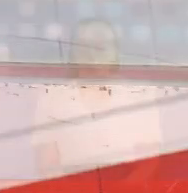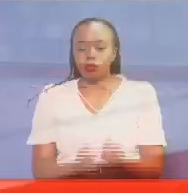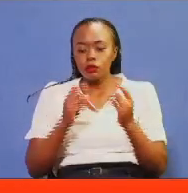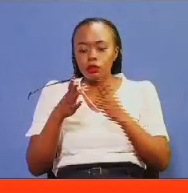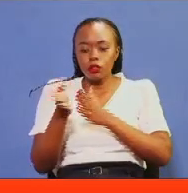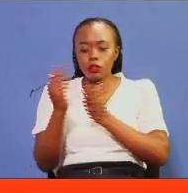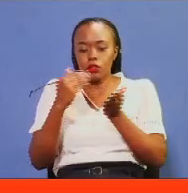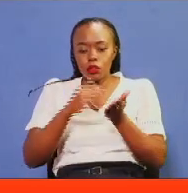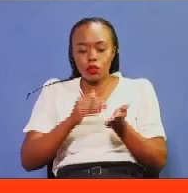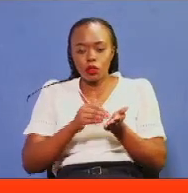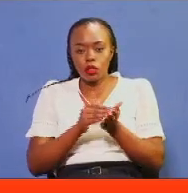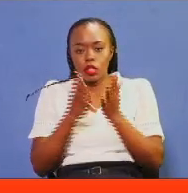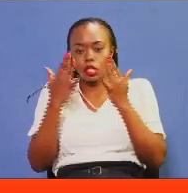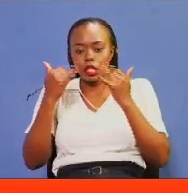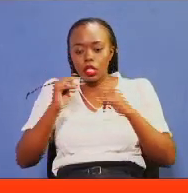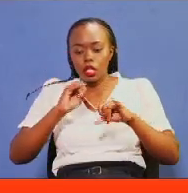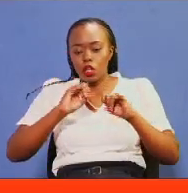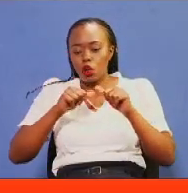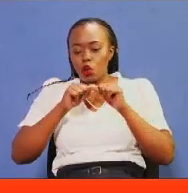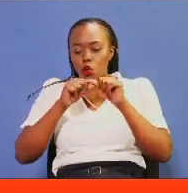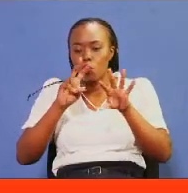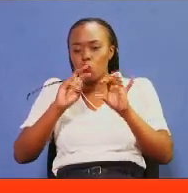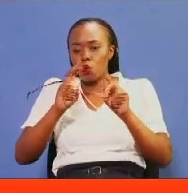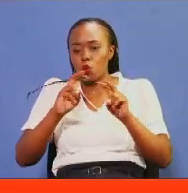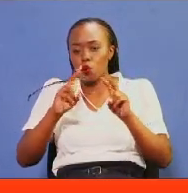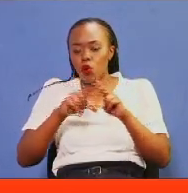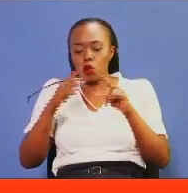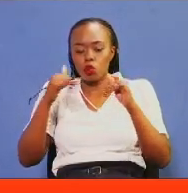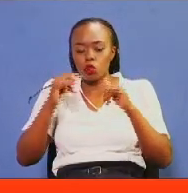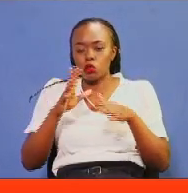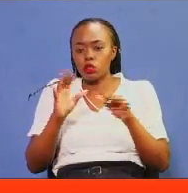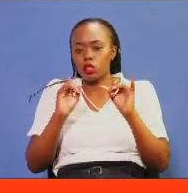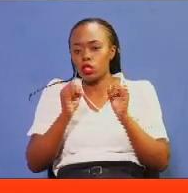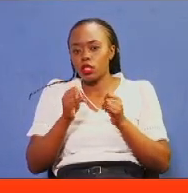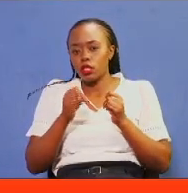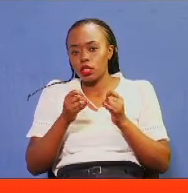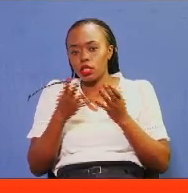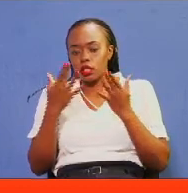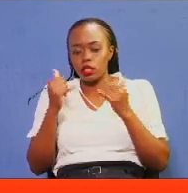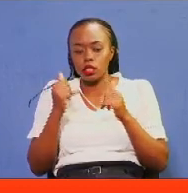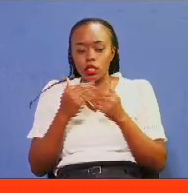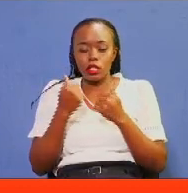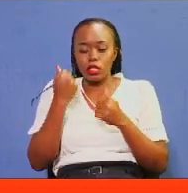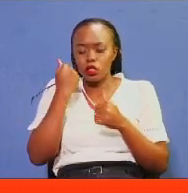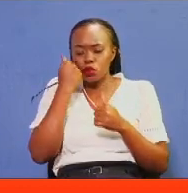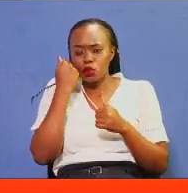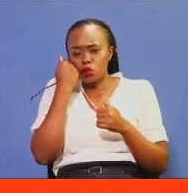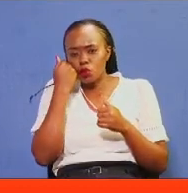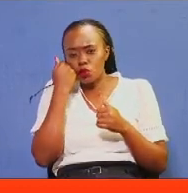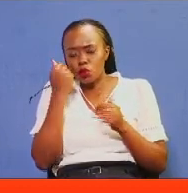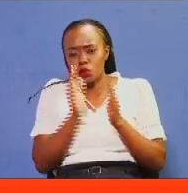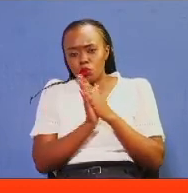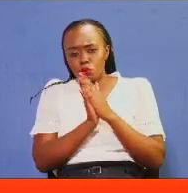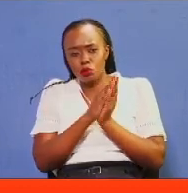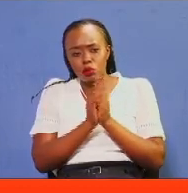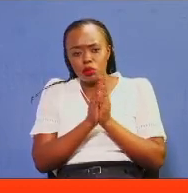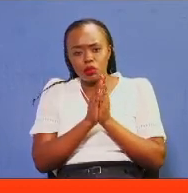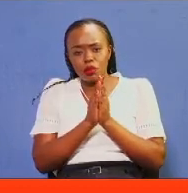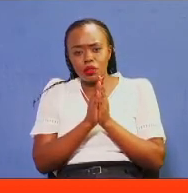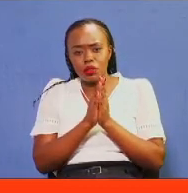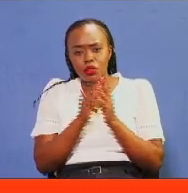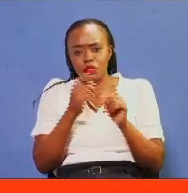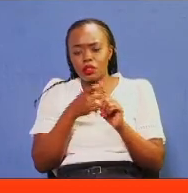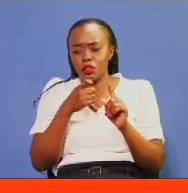Welcome back. You're still watching KUTV Primetime News. And now, onto a sad story where former